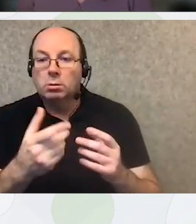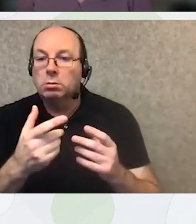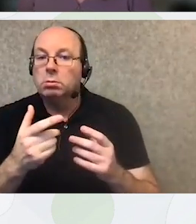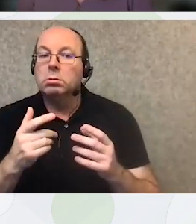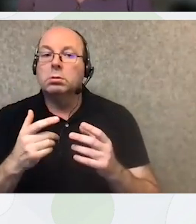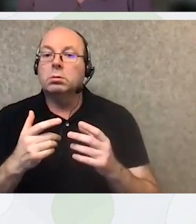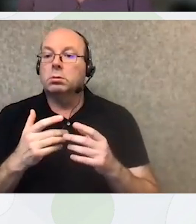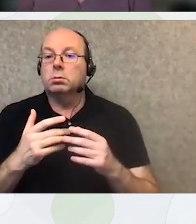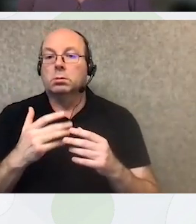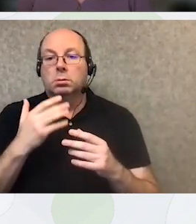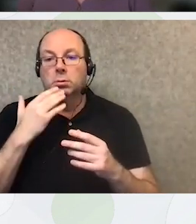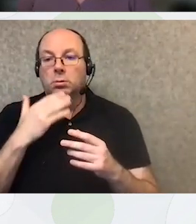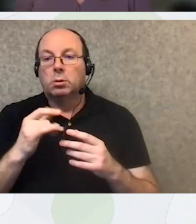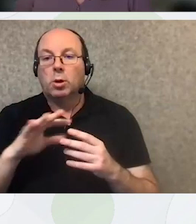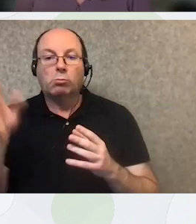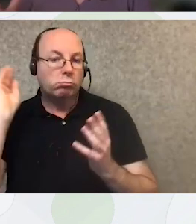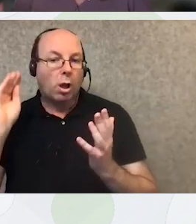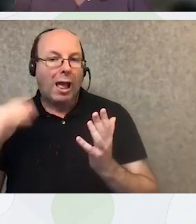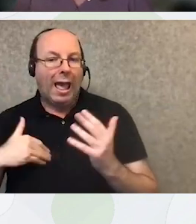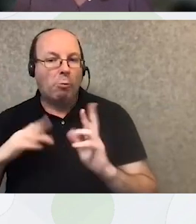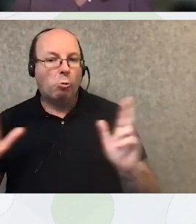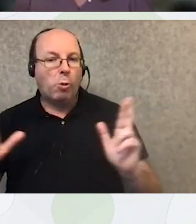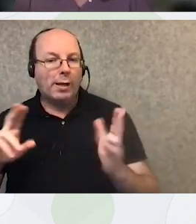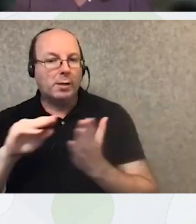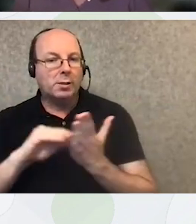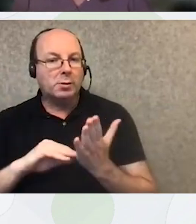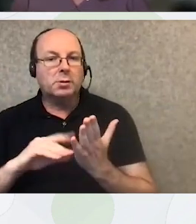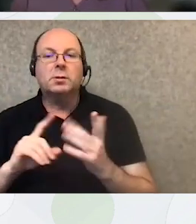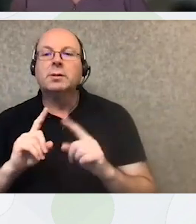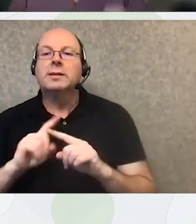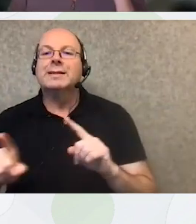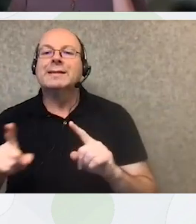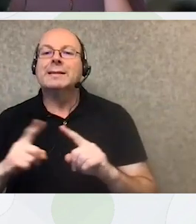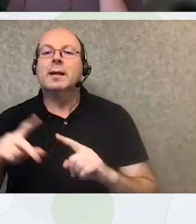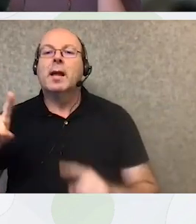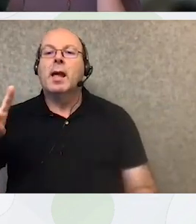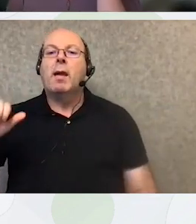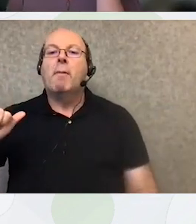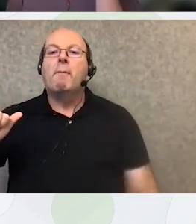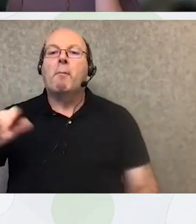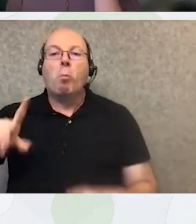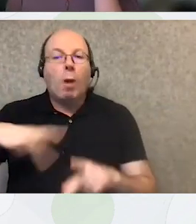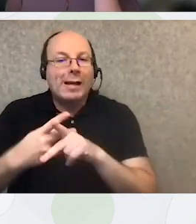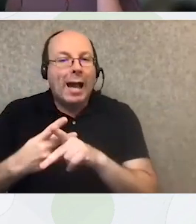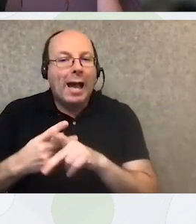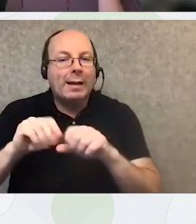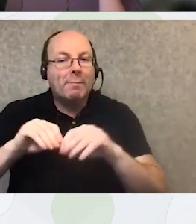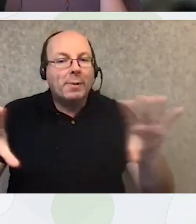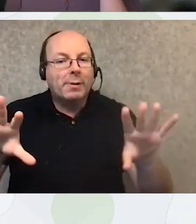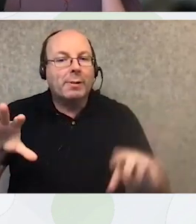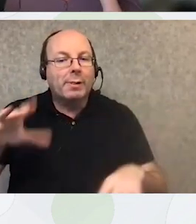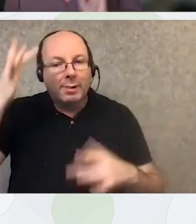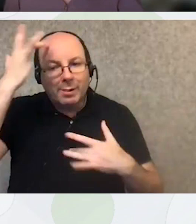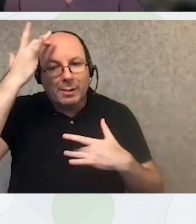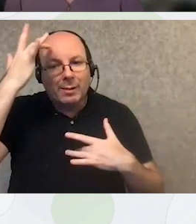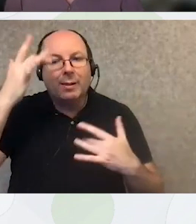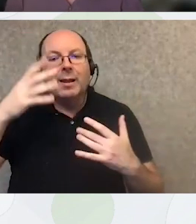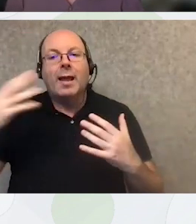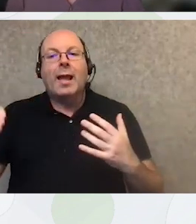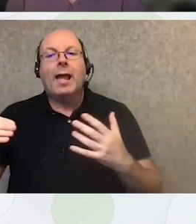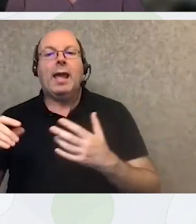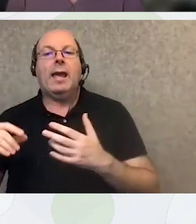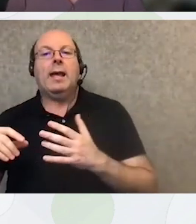divide these isolation precautions up by pathogen as well as by syndromes. And so here I'm showing